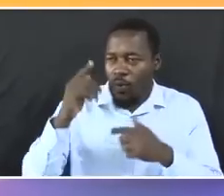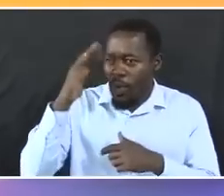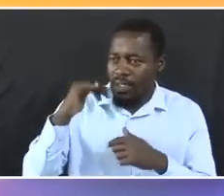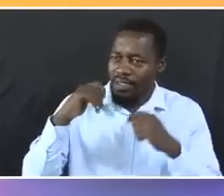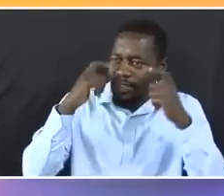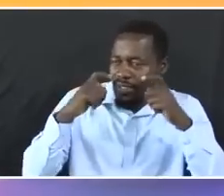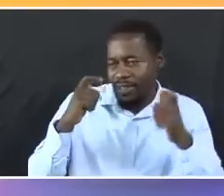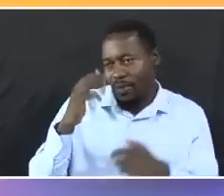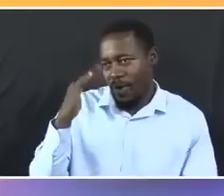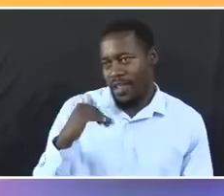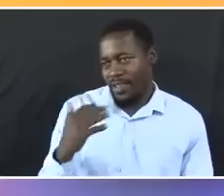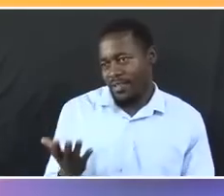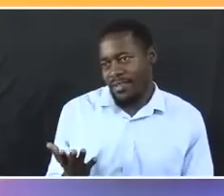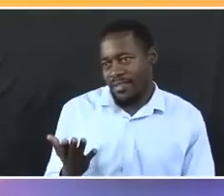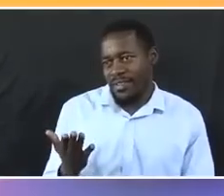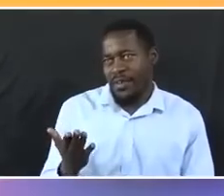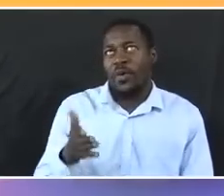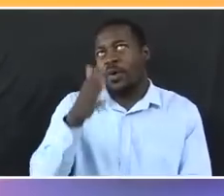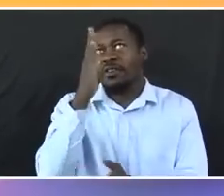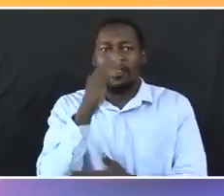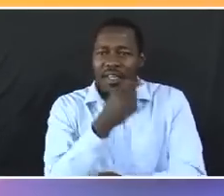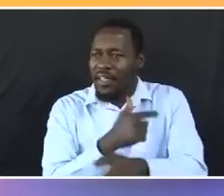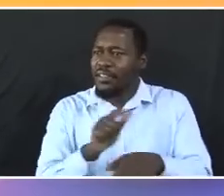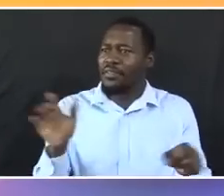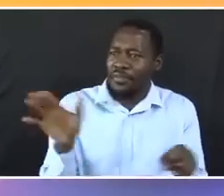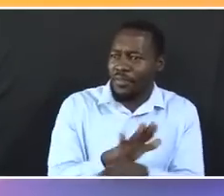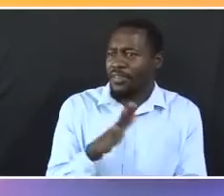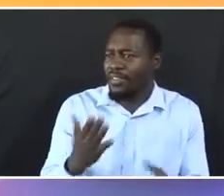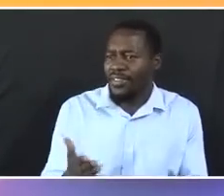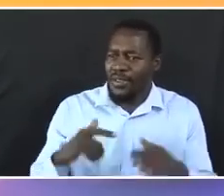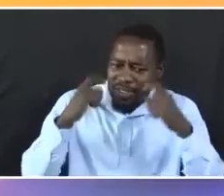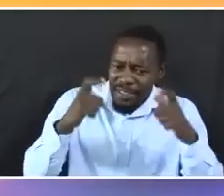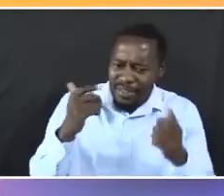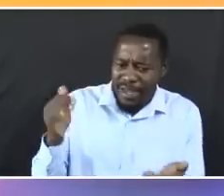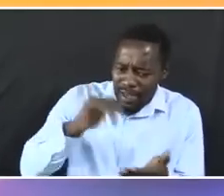The Lord is so gracious when it comes to forgiveness.